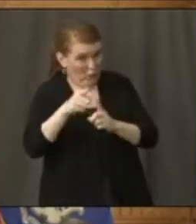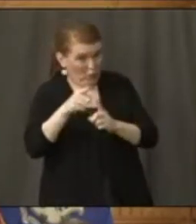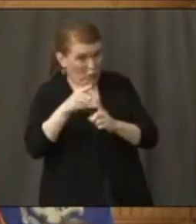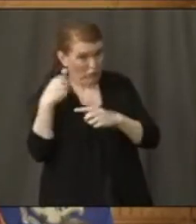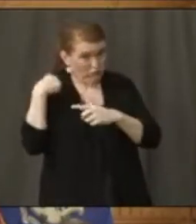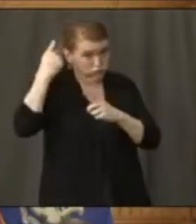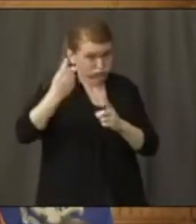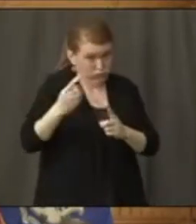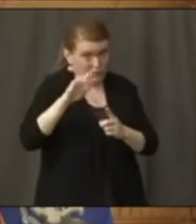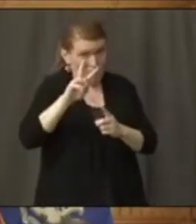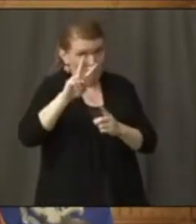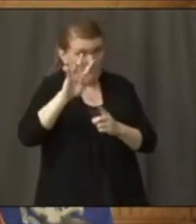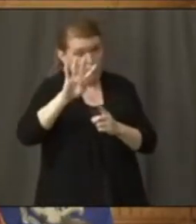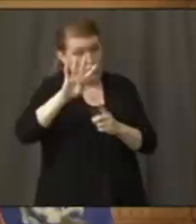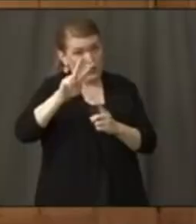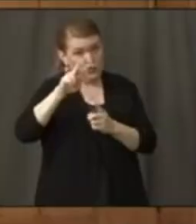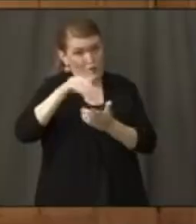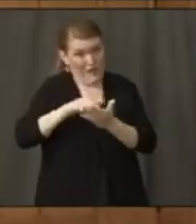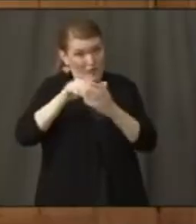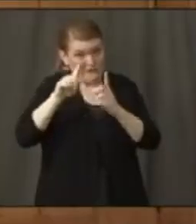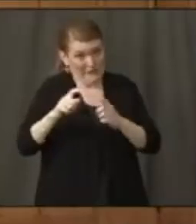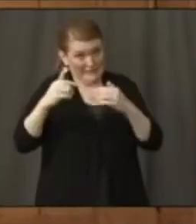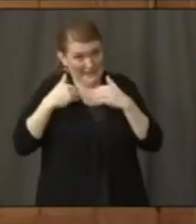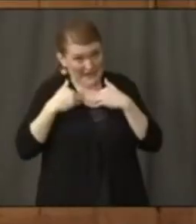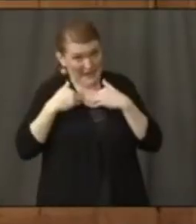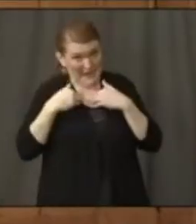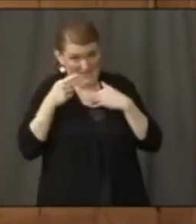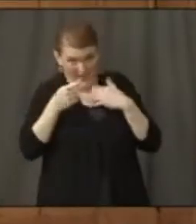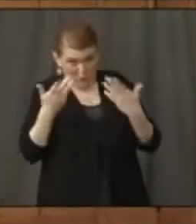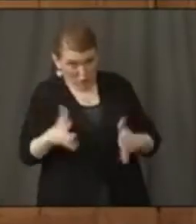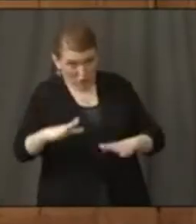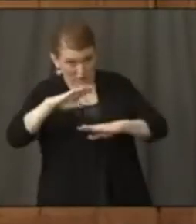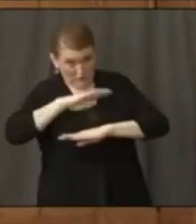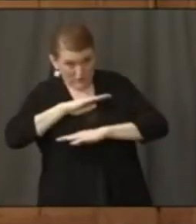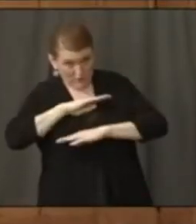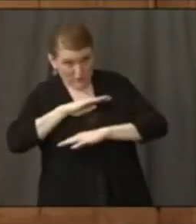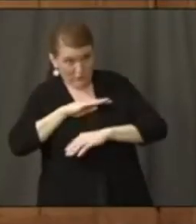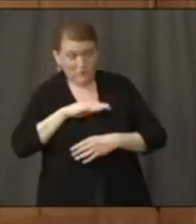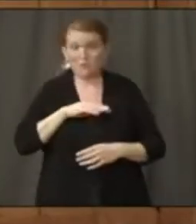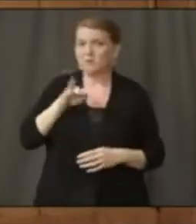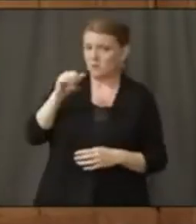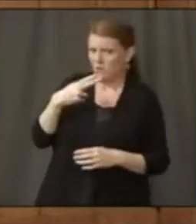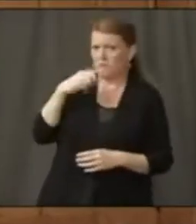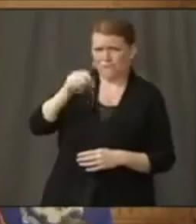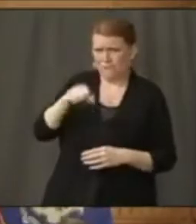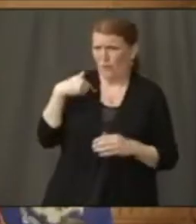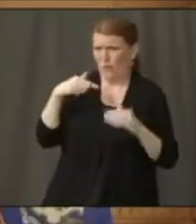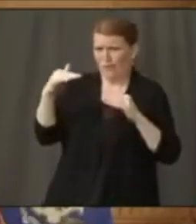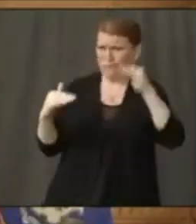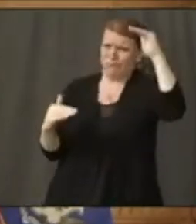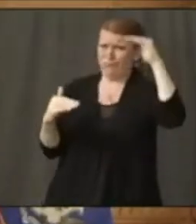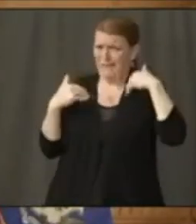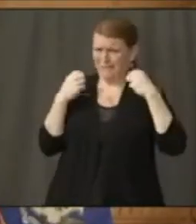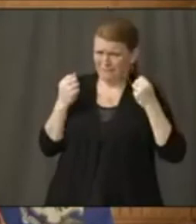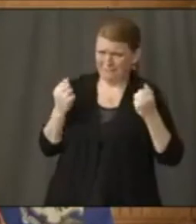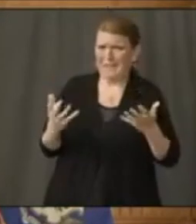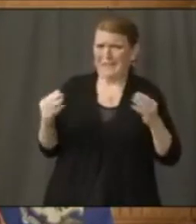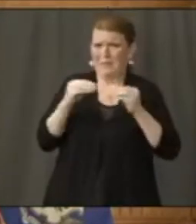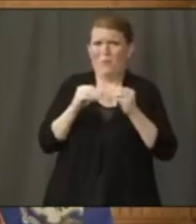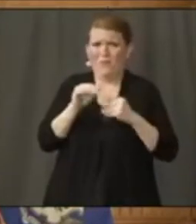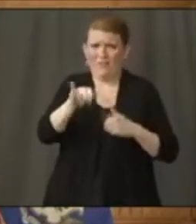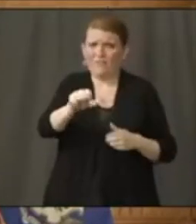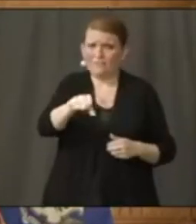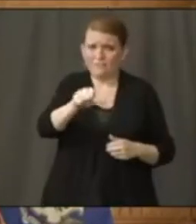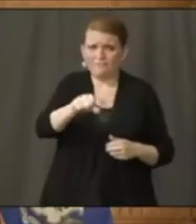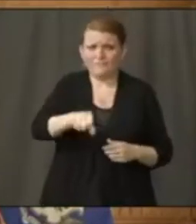we've more than exceeded that goal today. Okay, and based on the data so far, what would you estimate is the